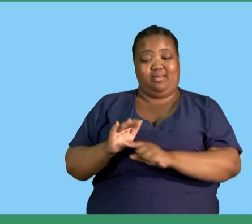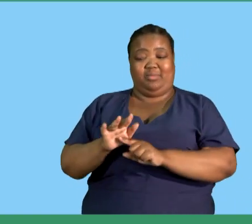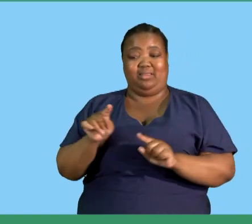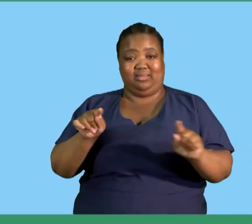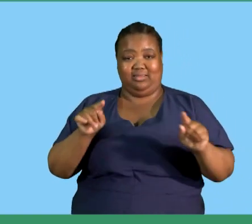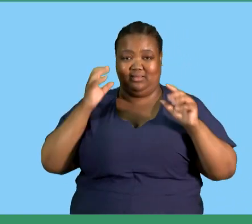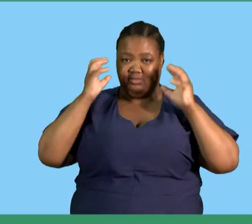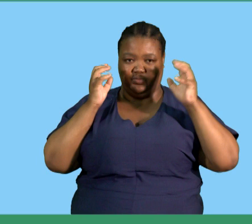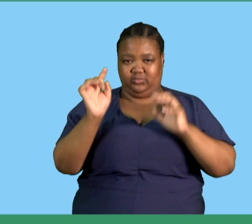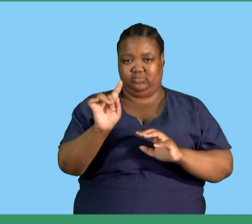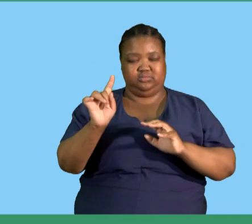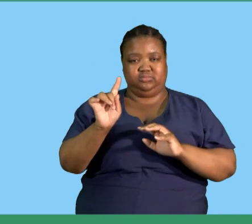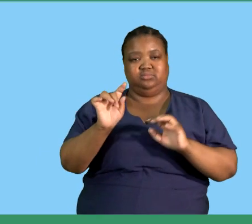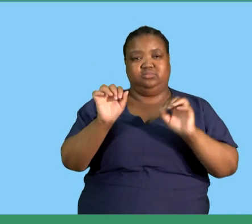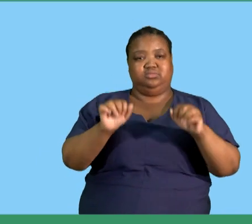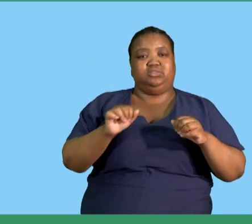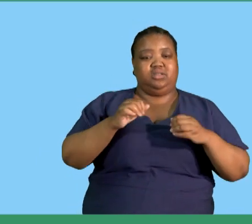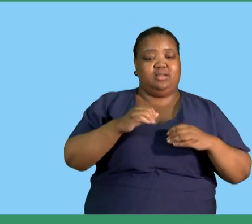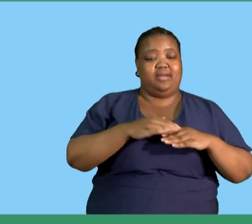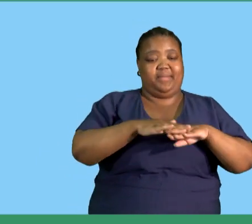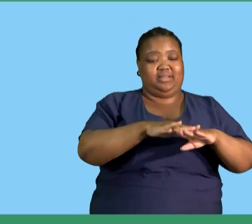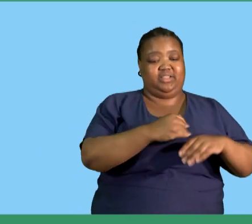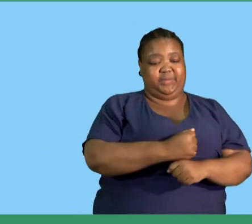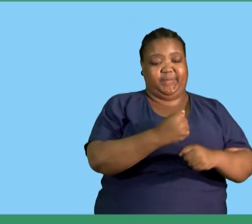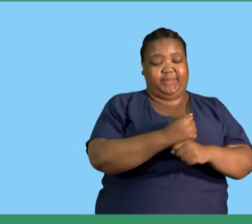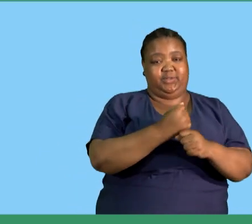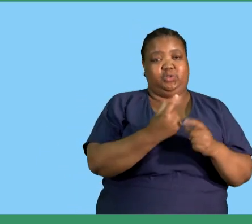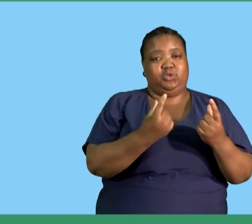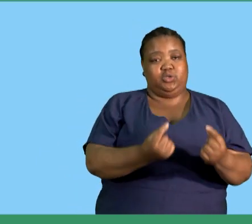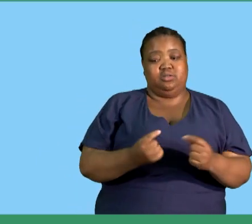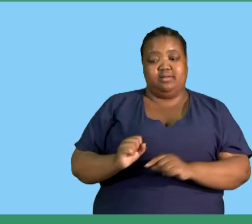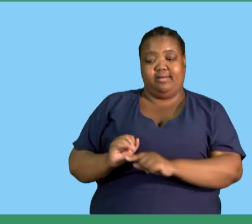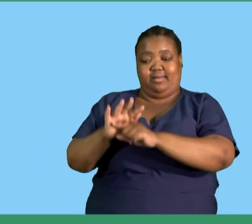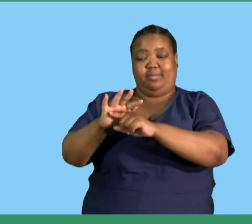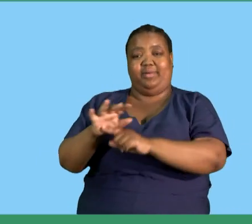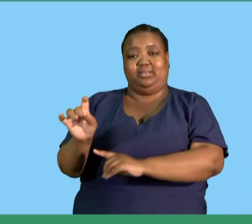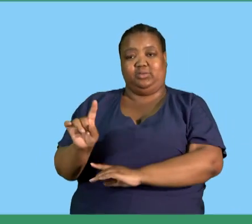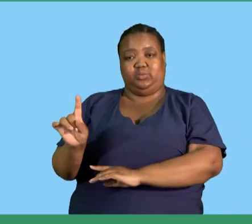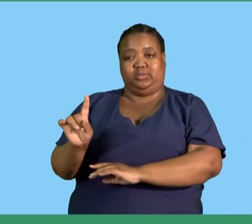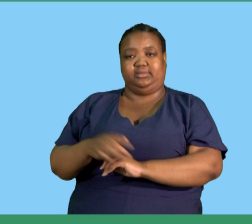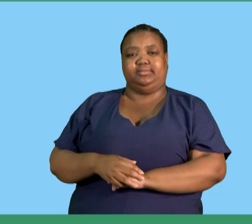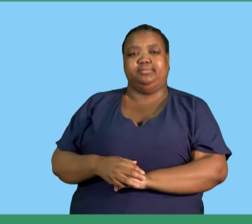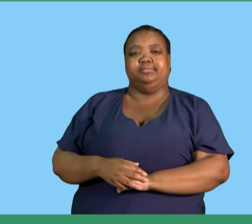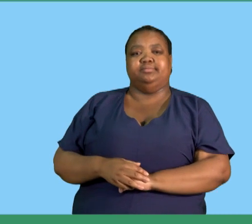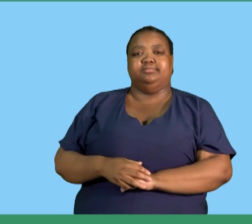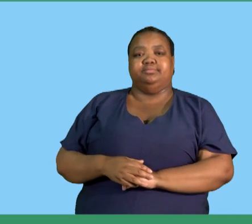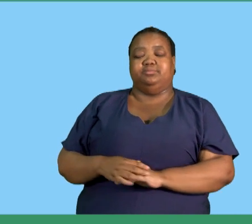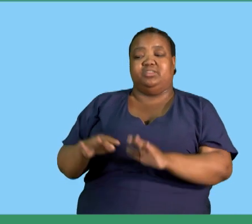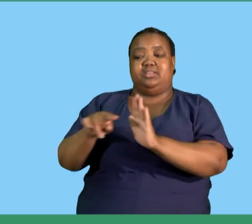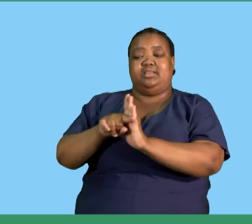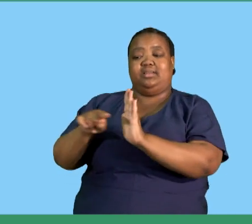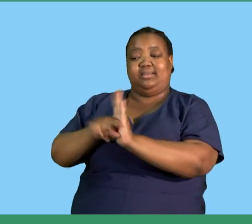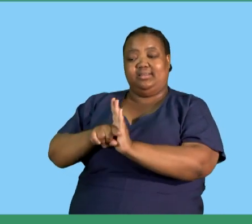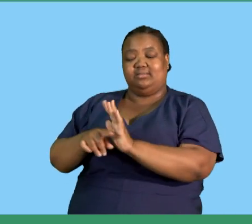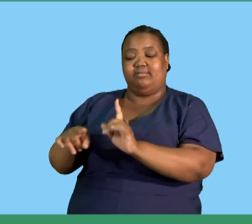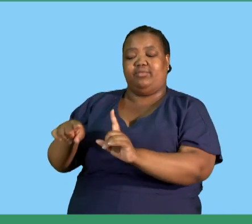problem solving with the impact. Application, put to practice. Practice, whereas impact, it refers to what? Impact